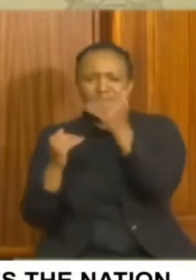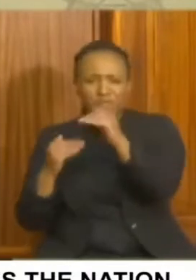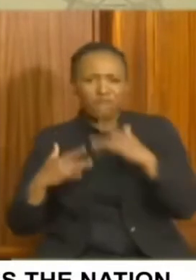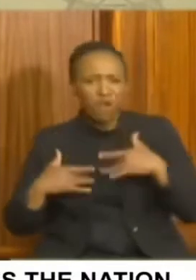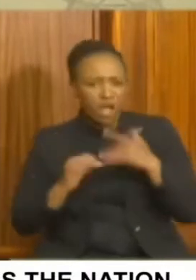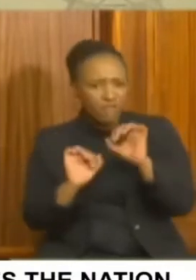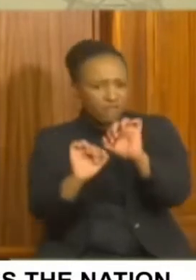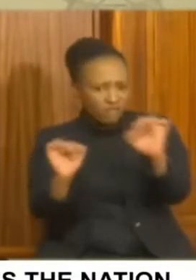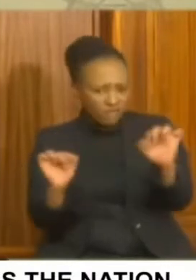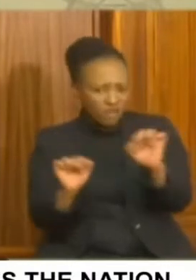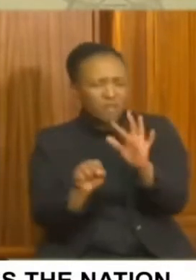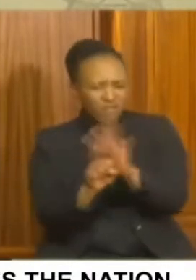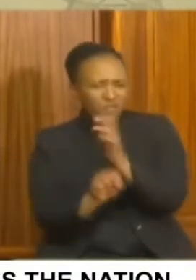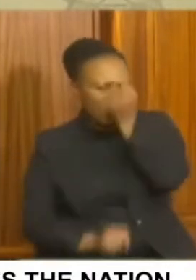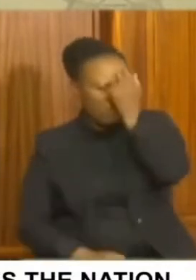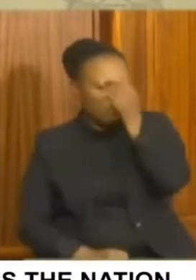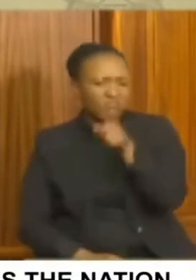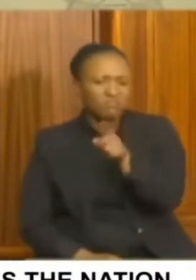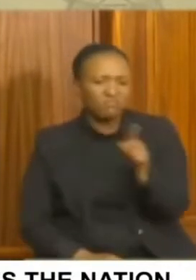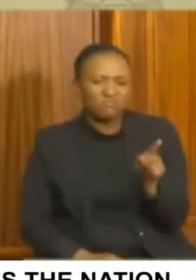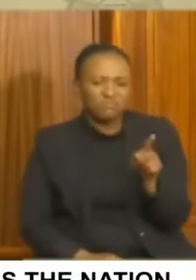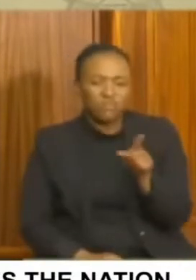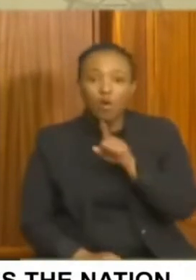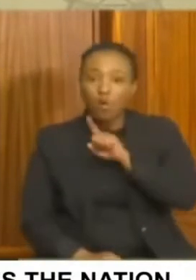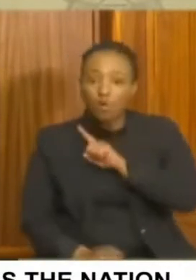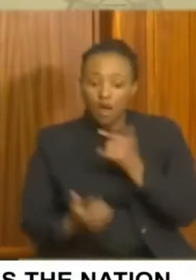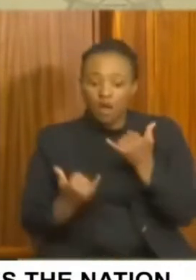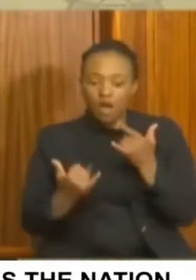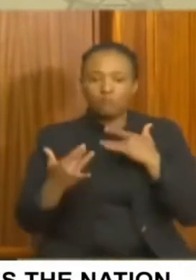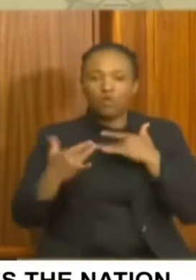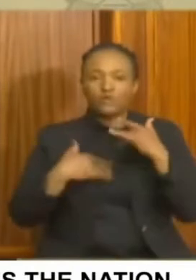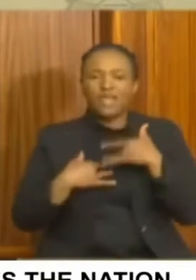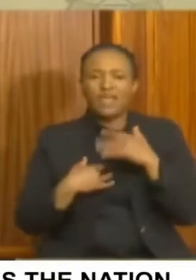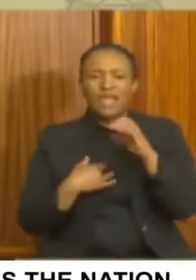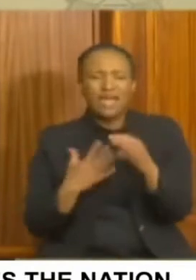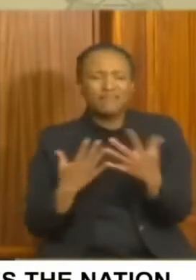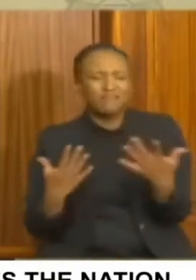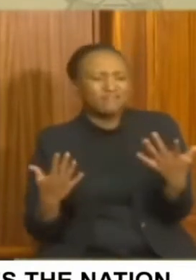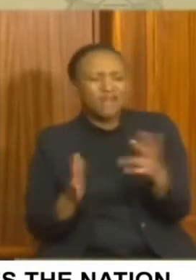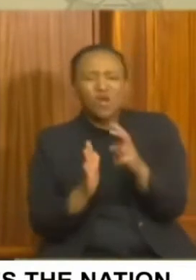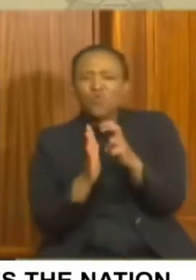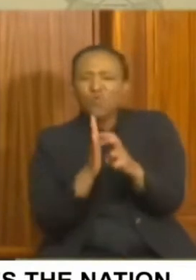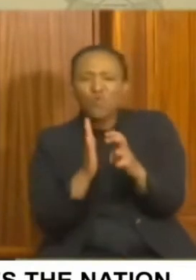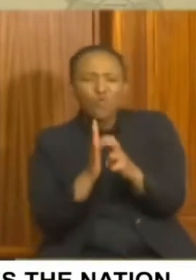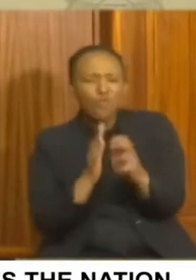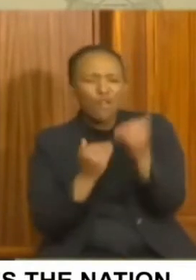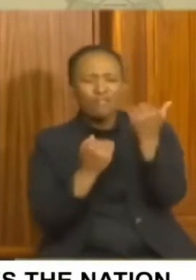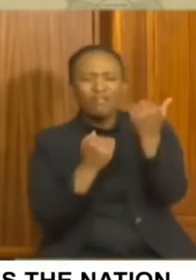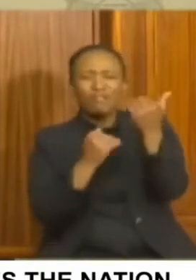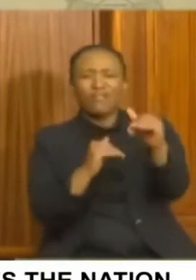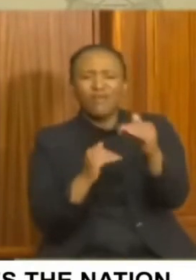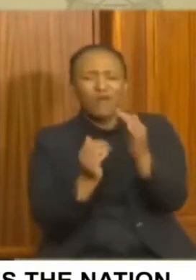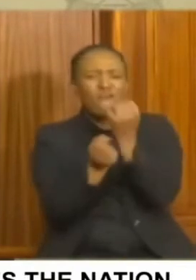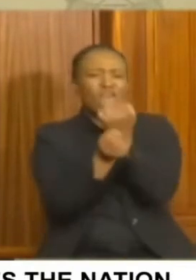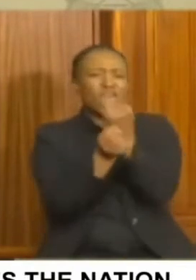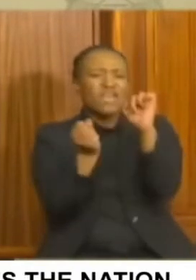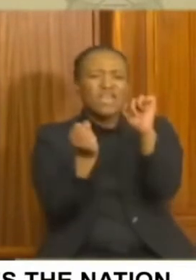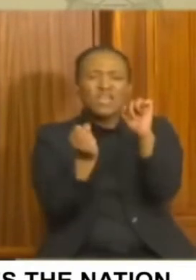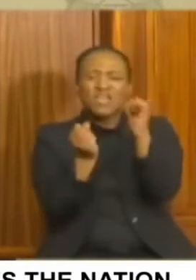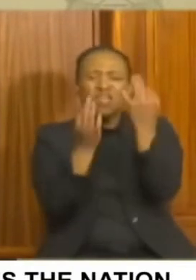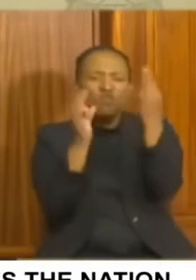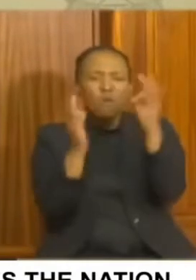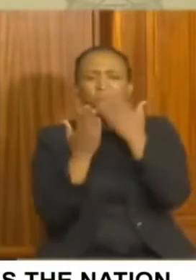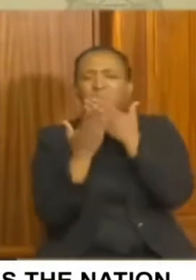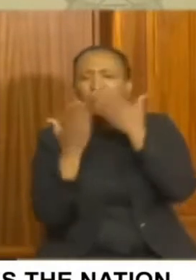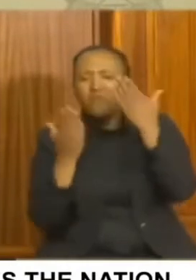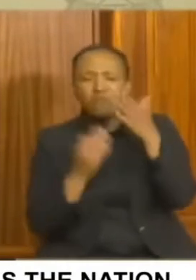Unconstitutional constraints. You are all concerned about constraints that restrict your freedom to